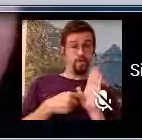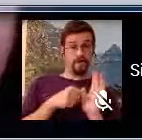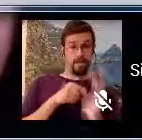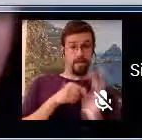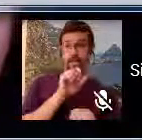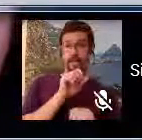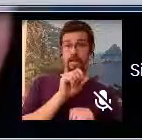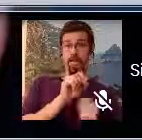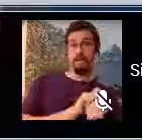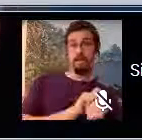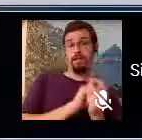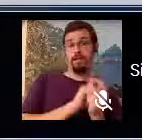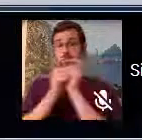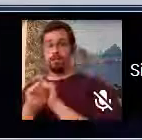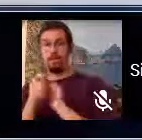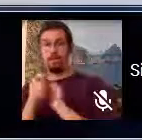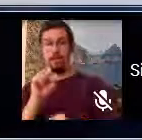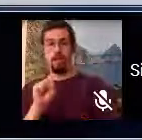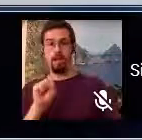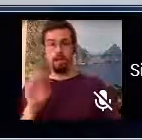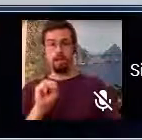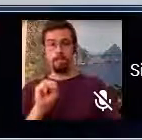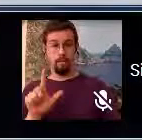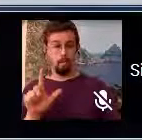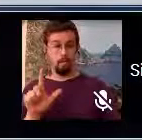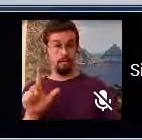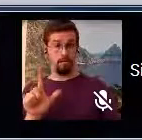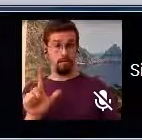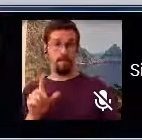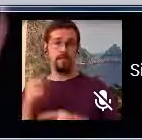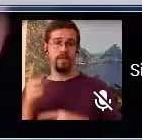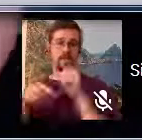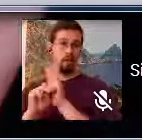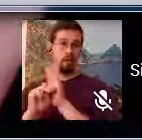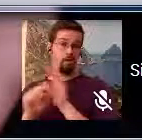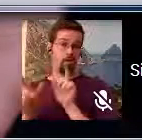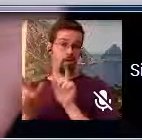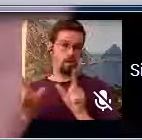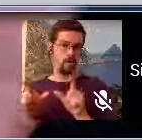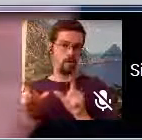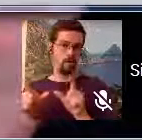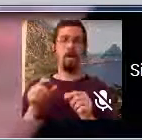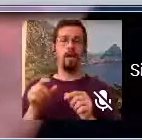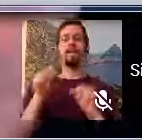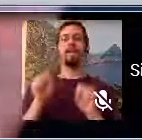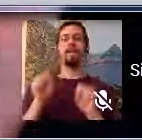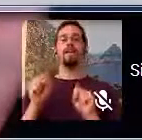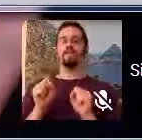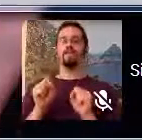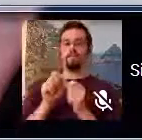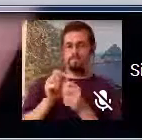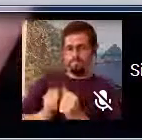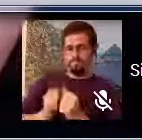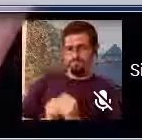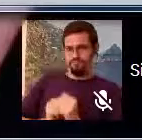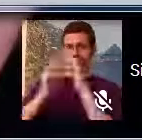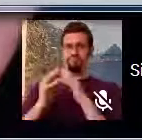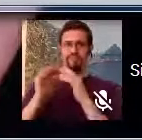SML, which is sign modeling language, for rendering avatar animations.